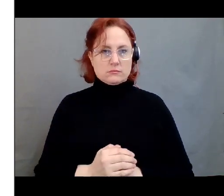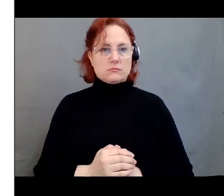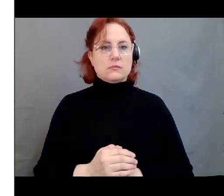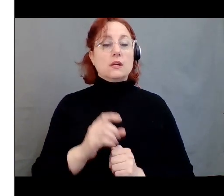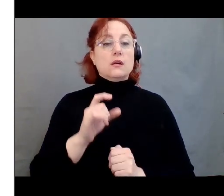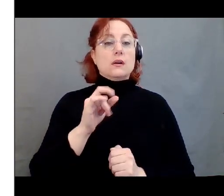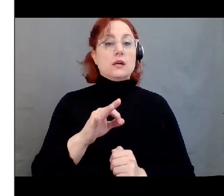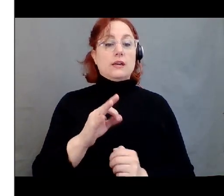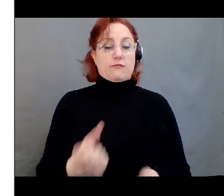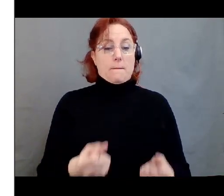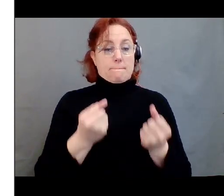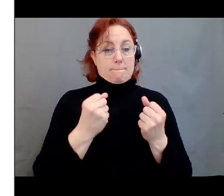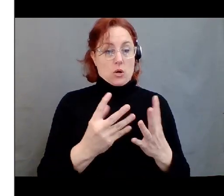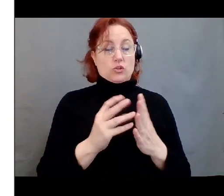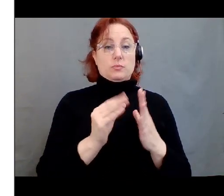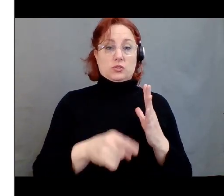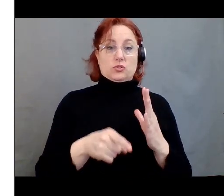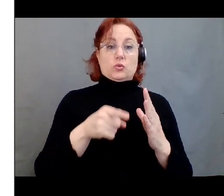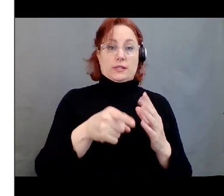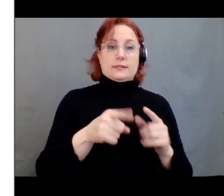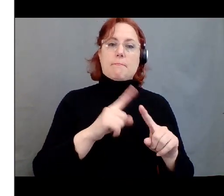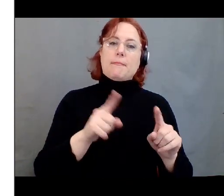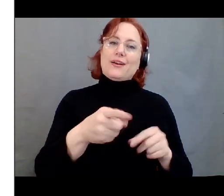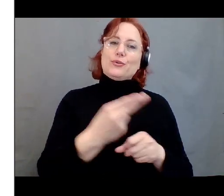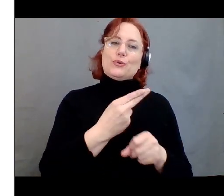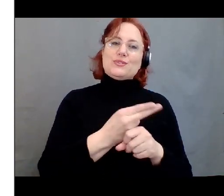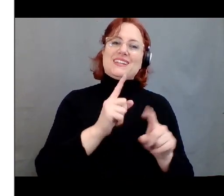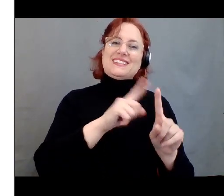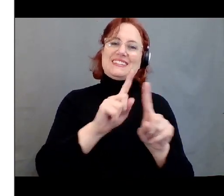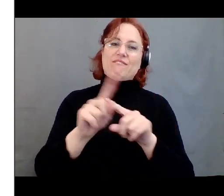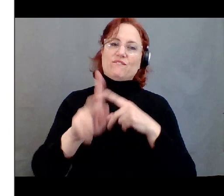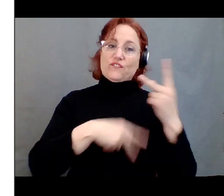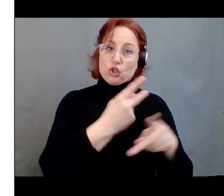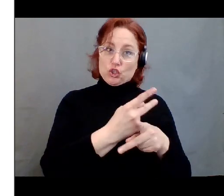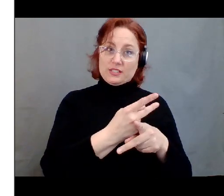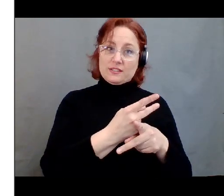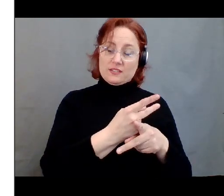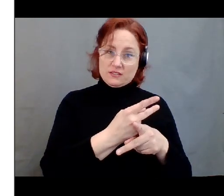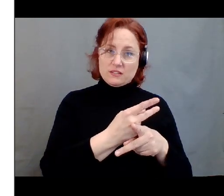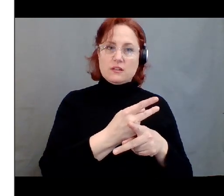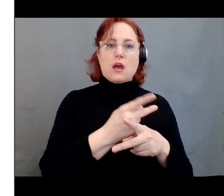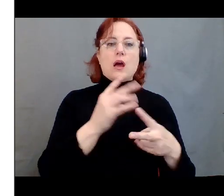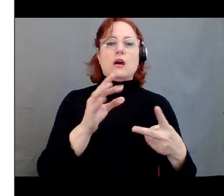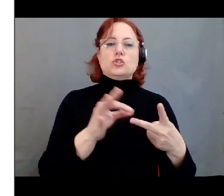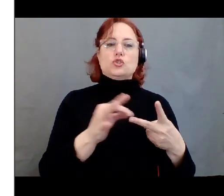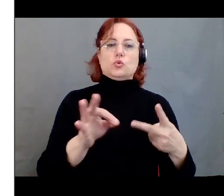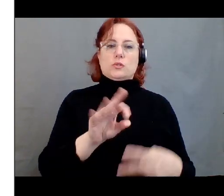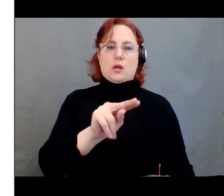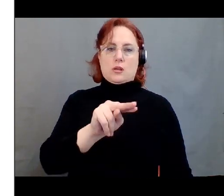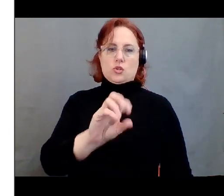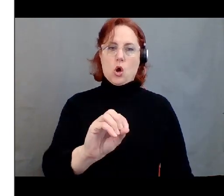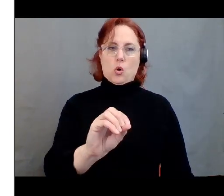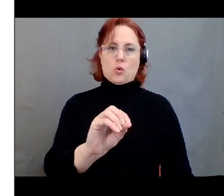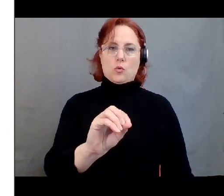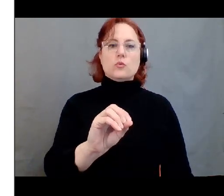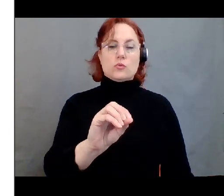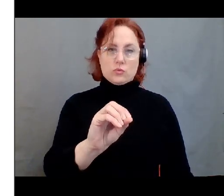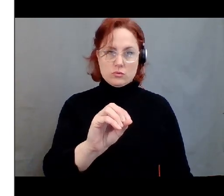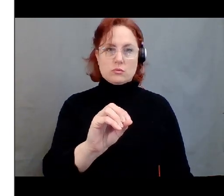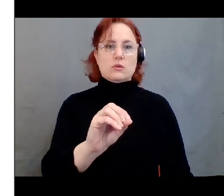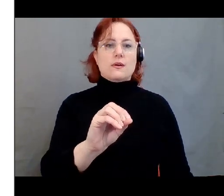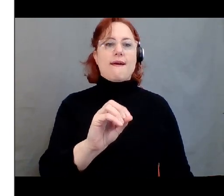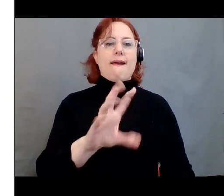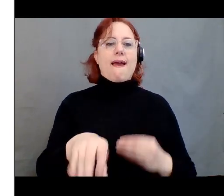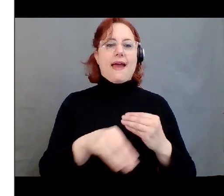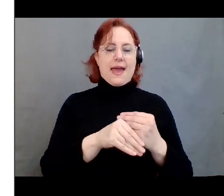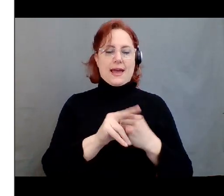test for multiple students, please select No and upload tests separately for individual students. When uploading separate versions